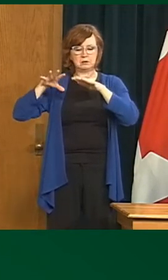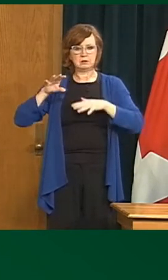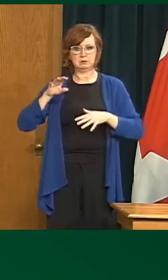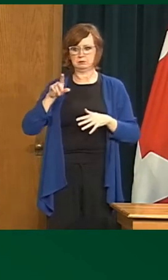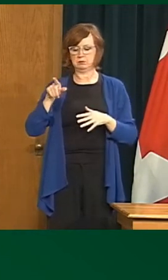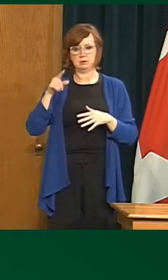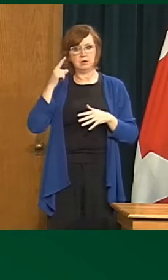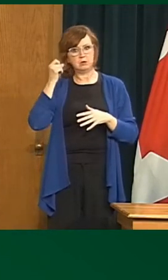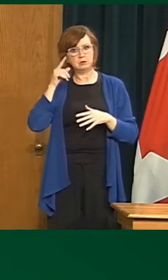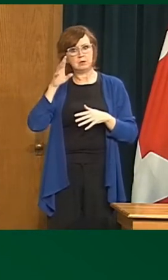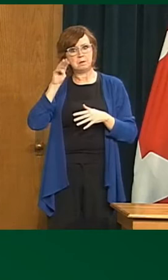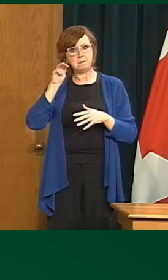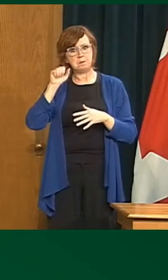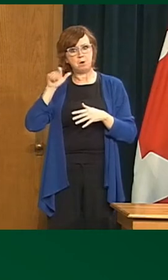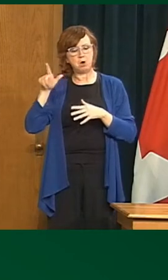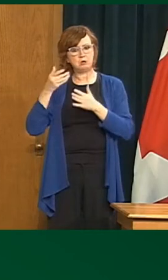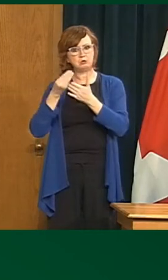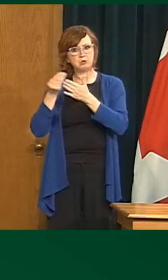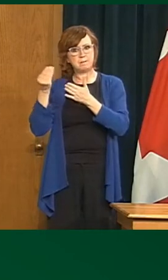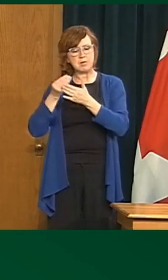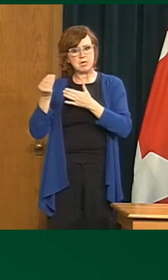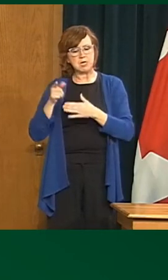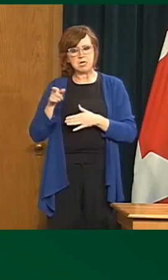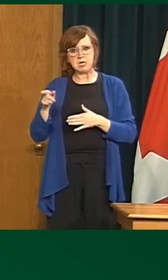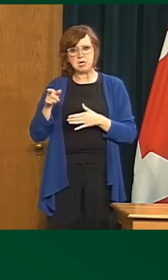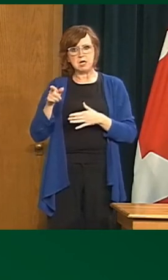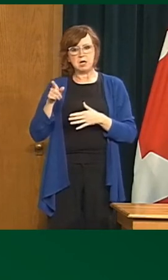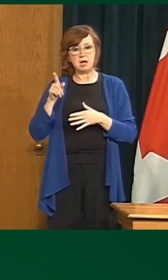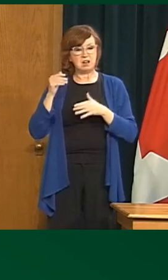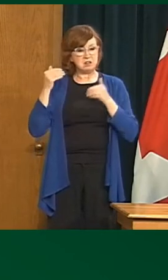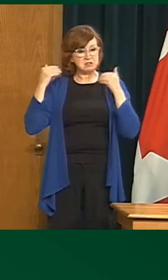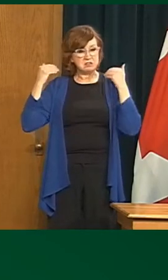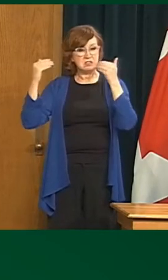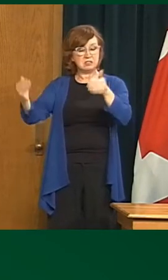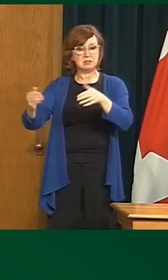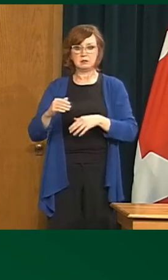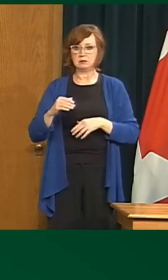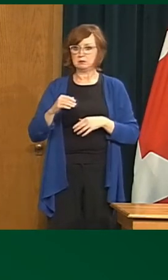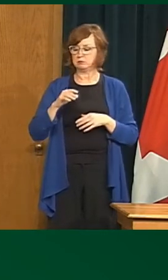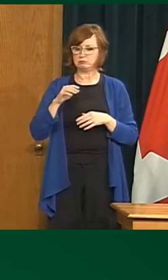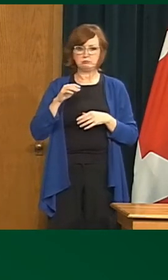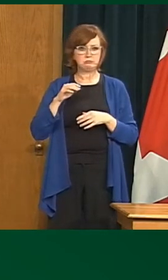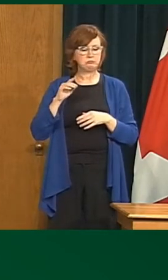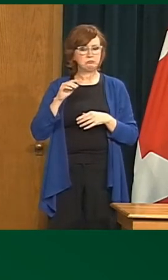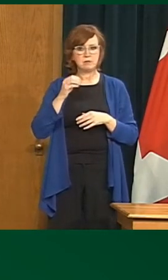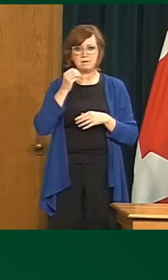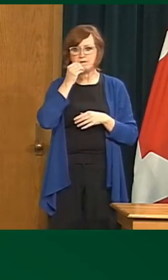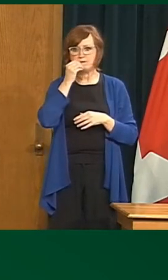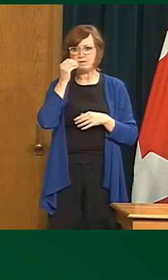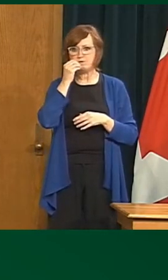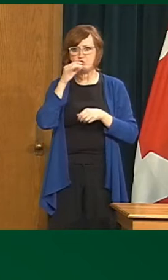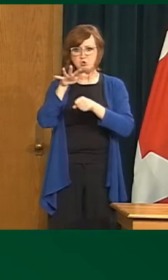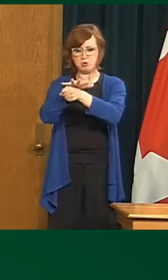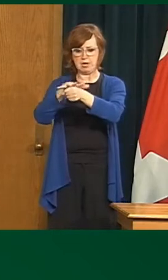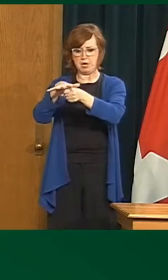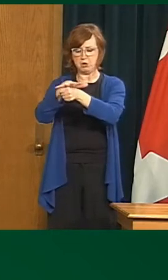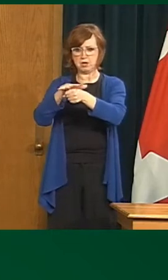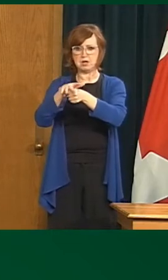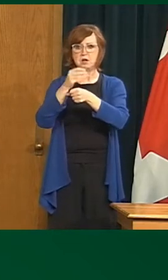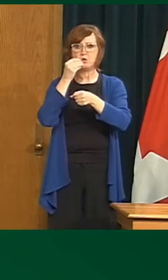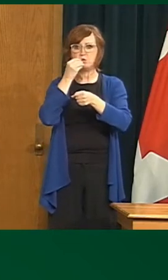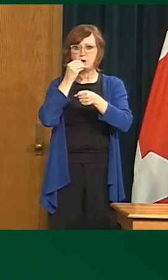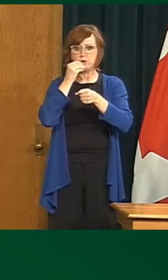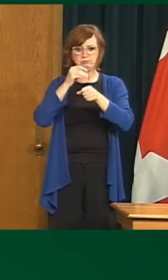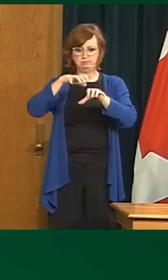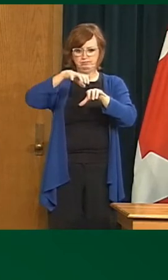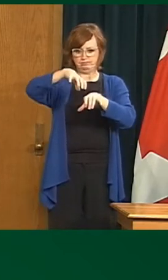the retail environment in malls. It most certainly is providing those retail establishments the opportunity to open, but there still are a number